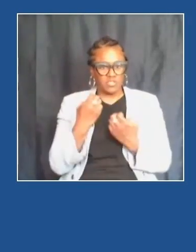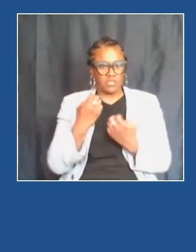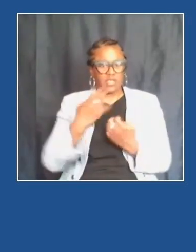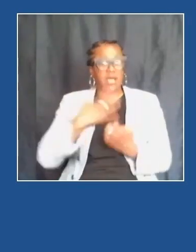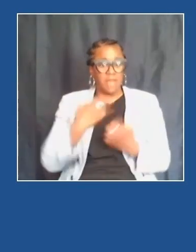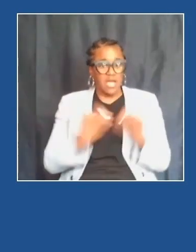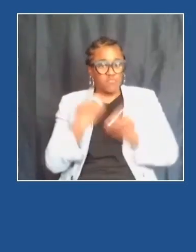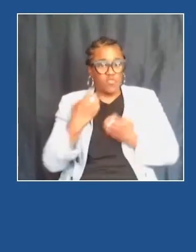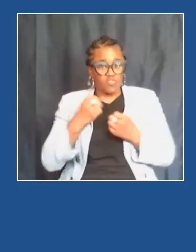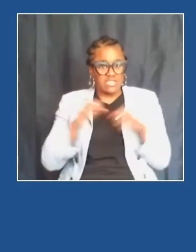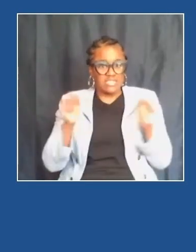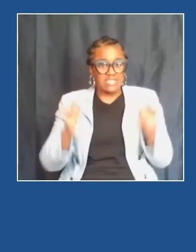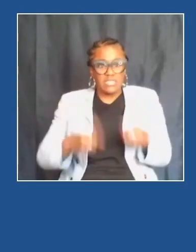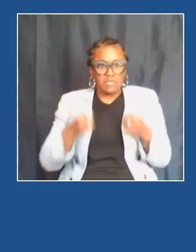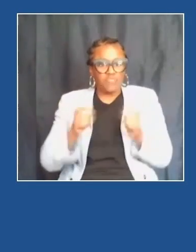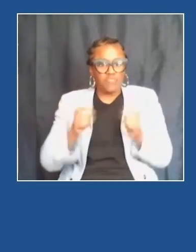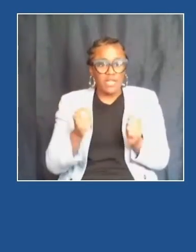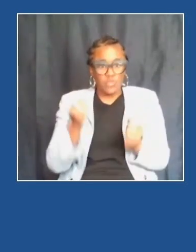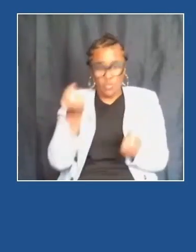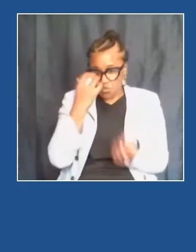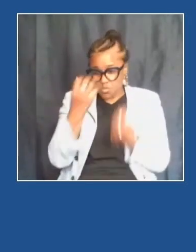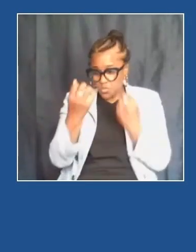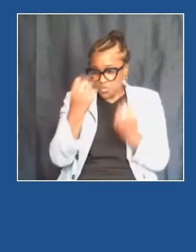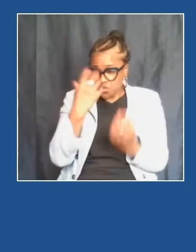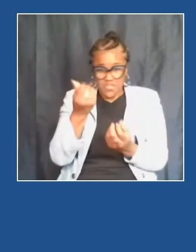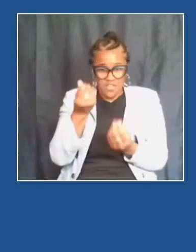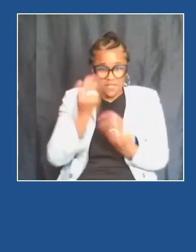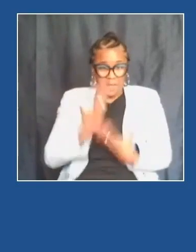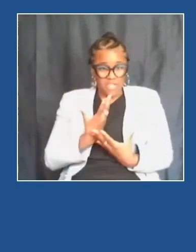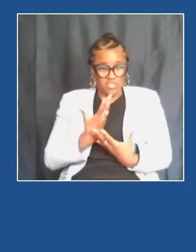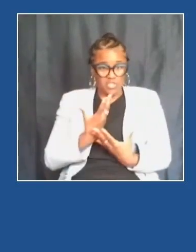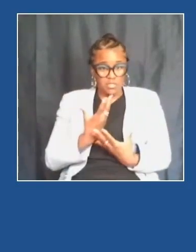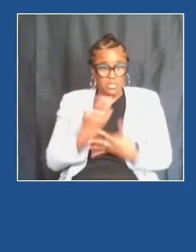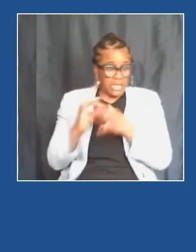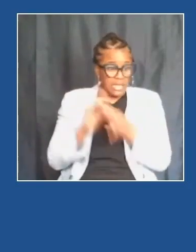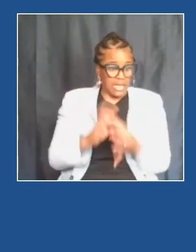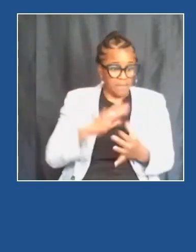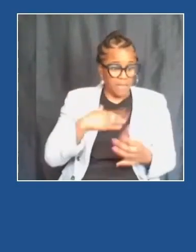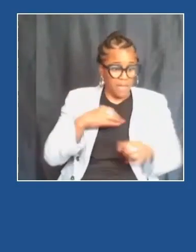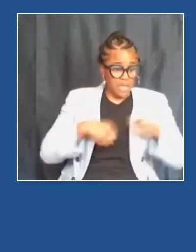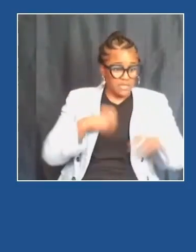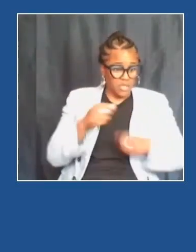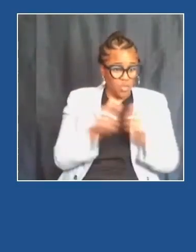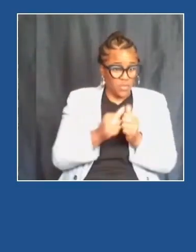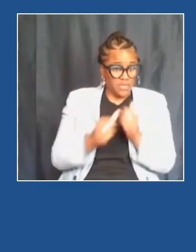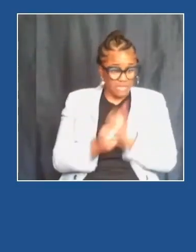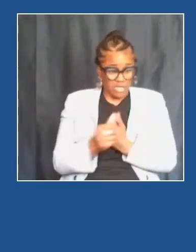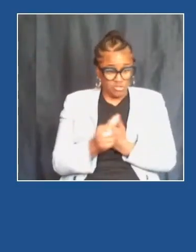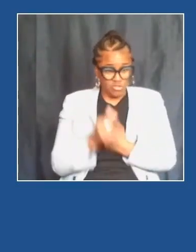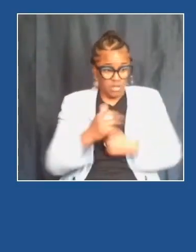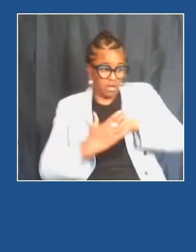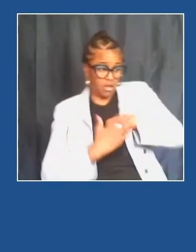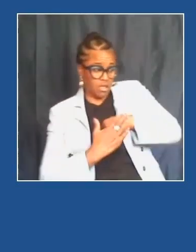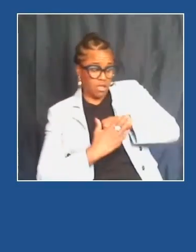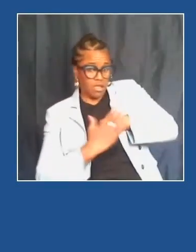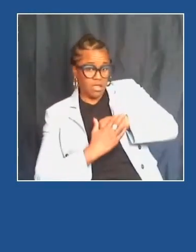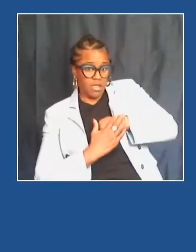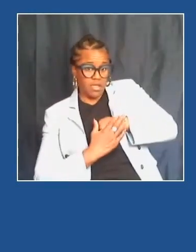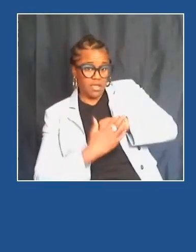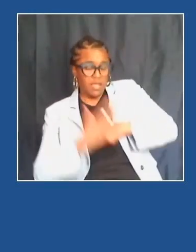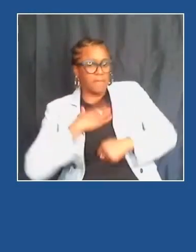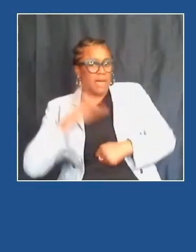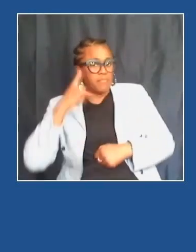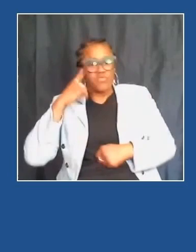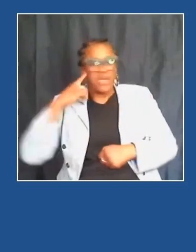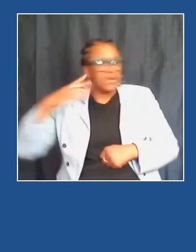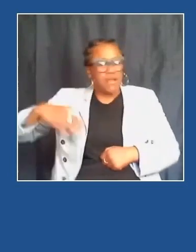system's trying to give me good information. It's associated my bicycle with danger. My brain hasn't